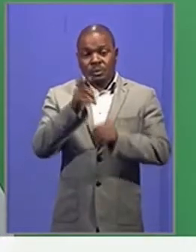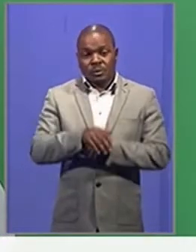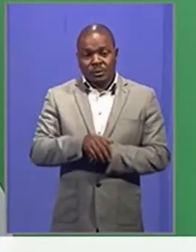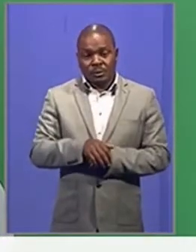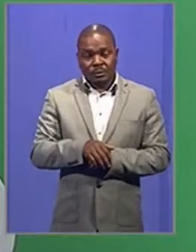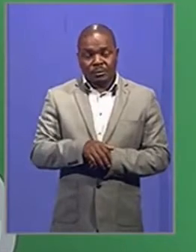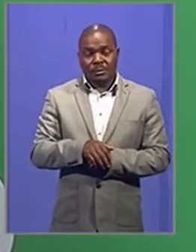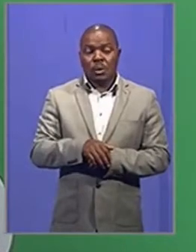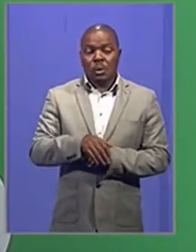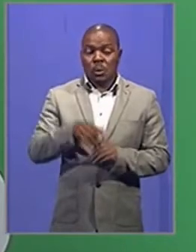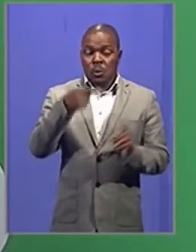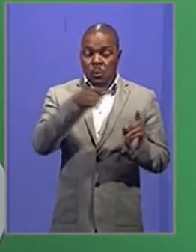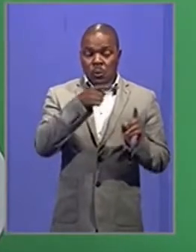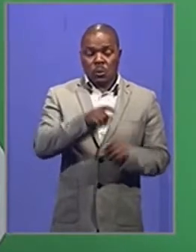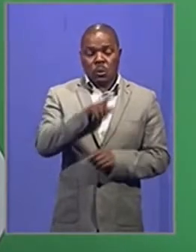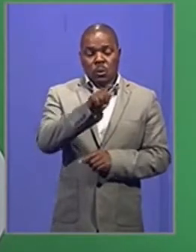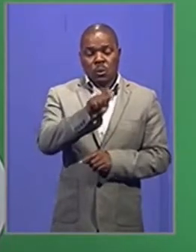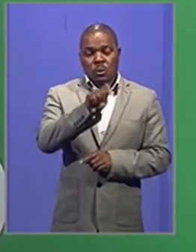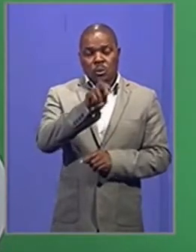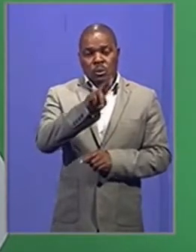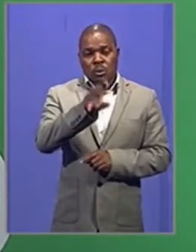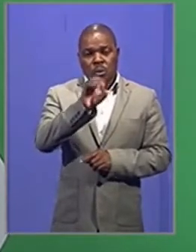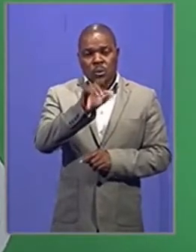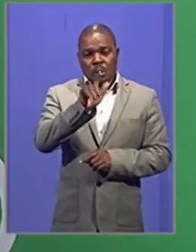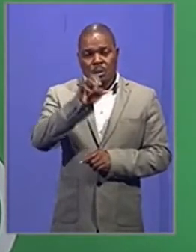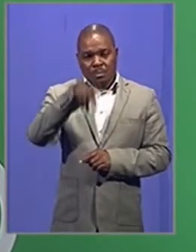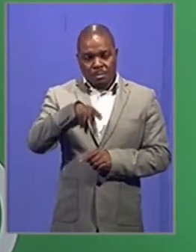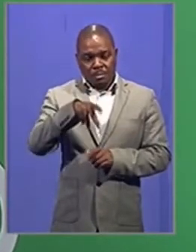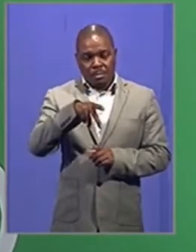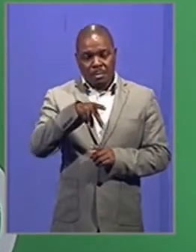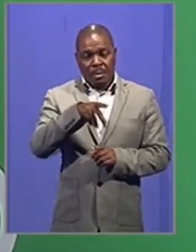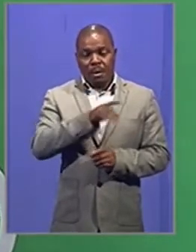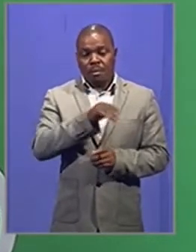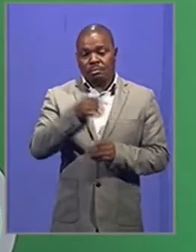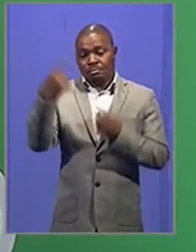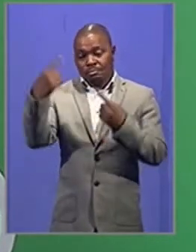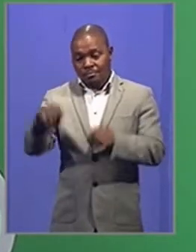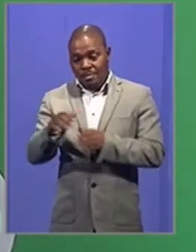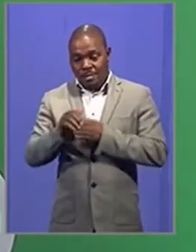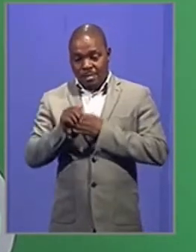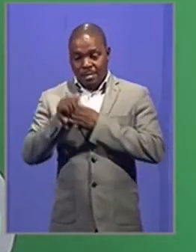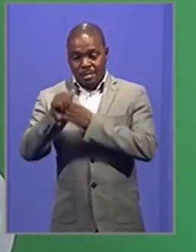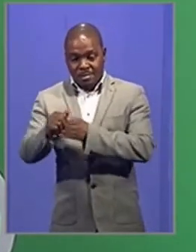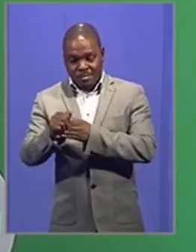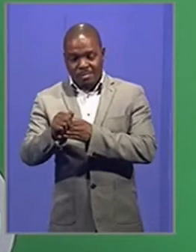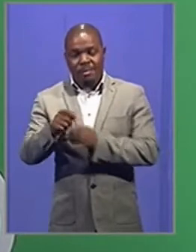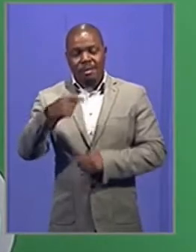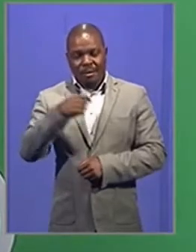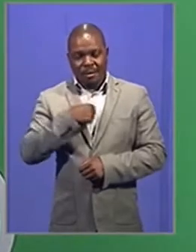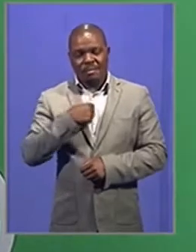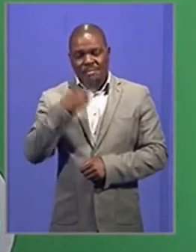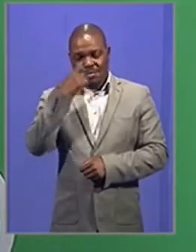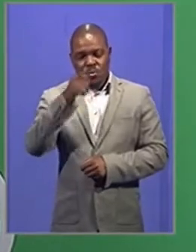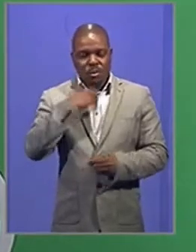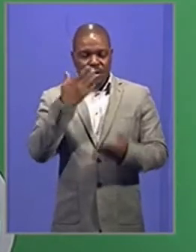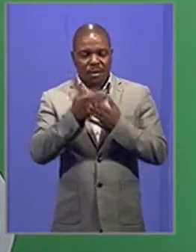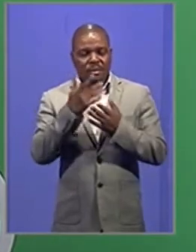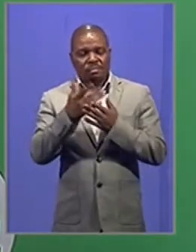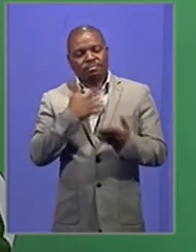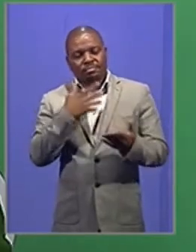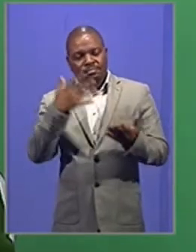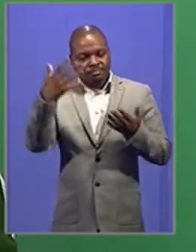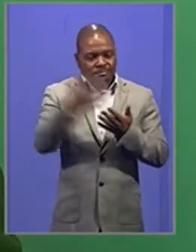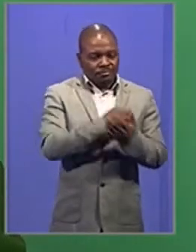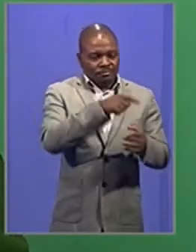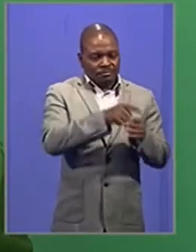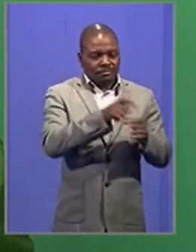Athol Trollip, I believe we can reclaim and regain the pride of the Eastern Cape. We're having